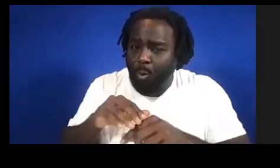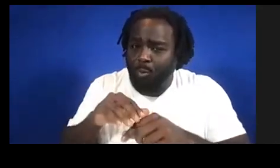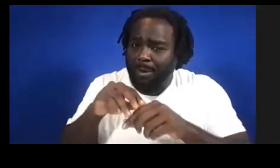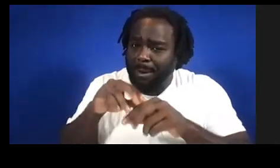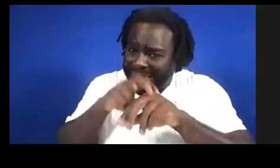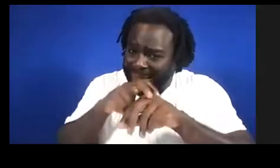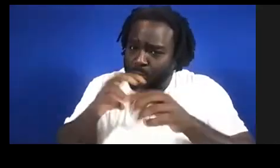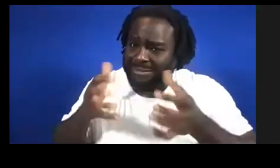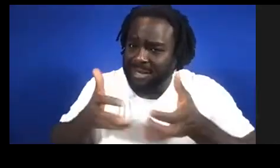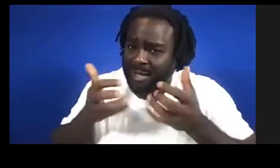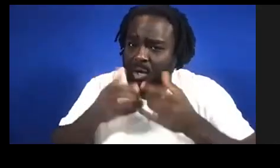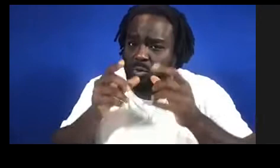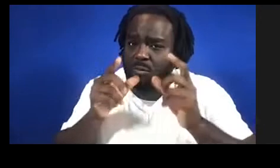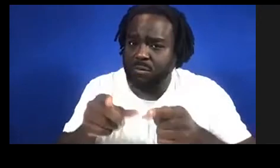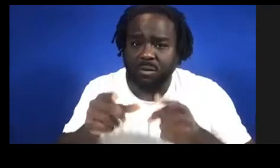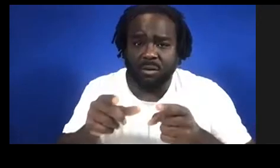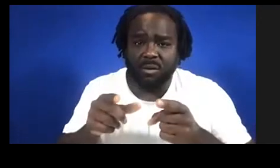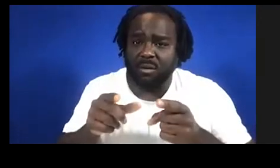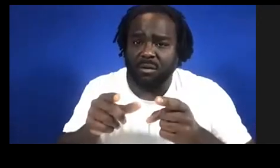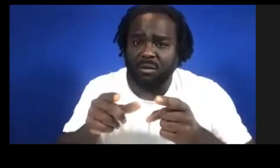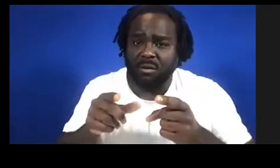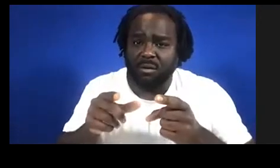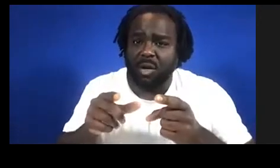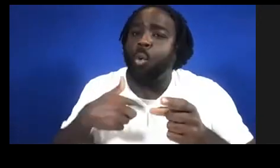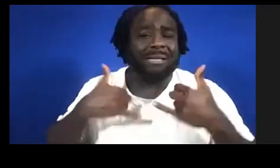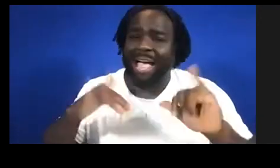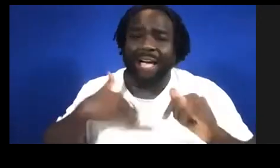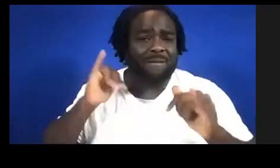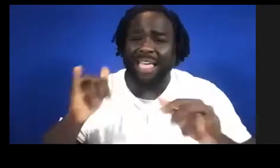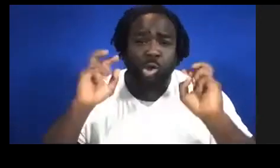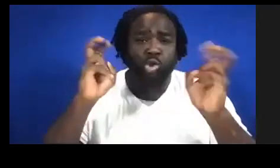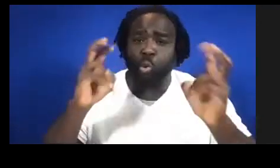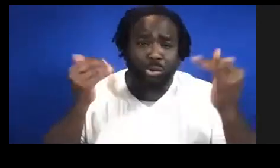Now you got to get your seasonings right. You got to get your potato salad.